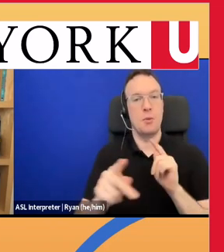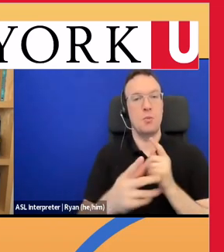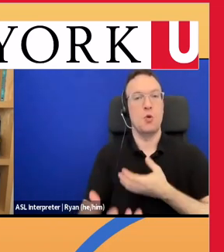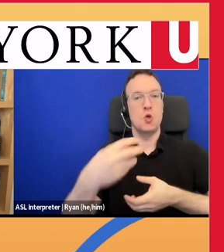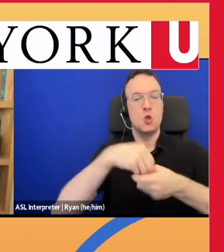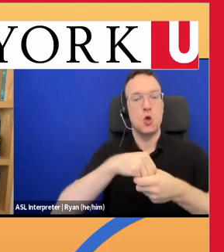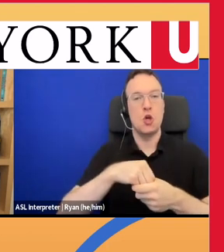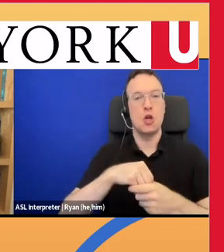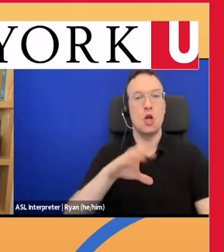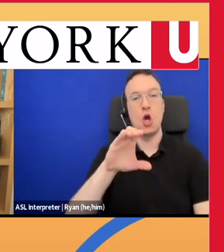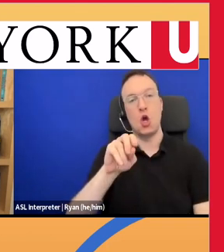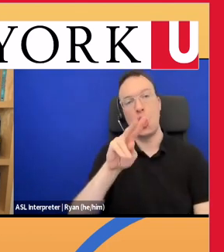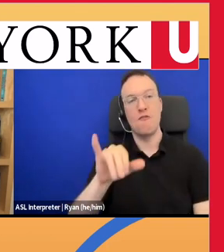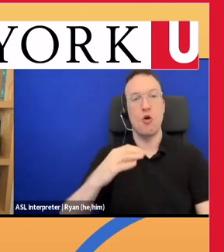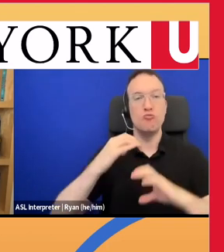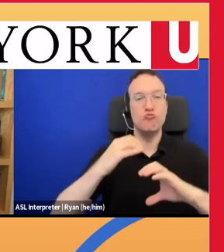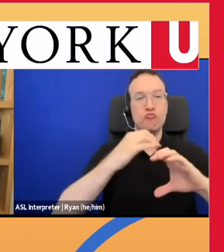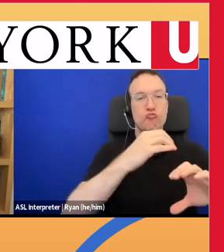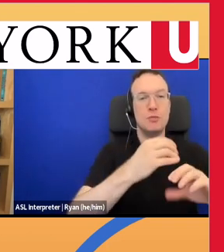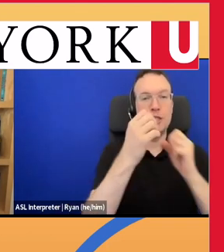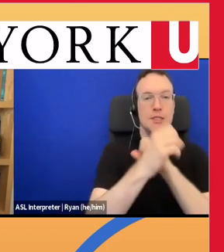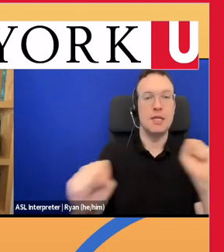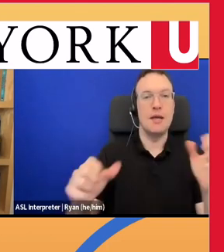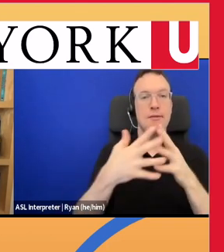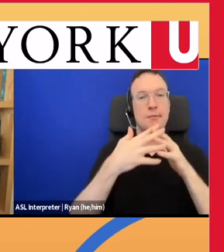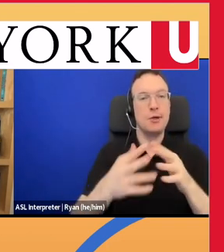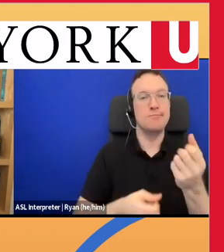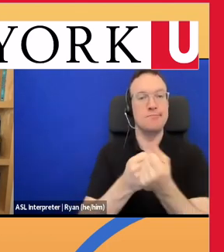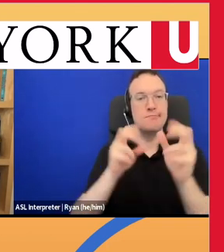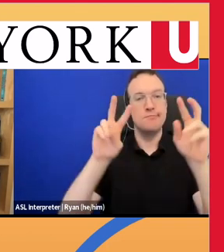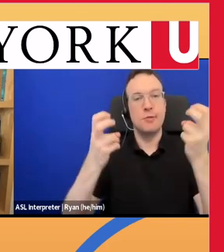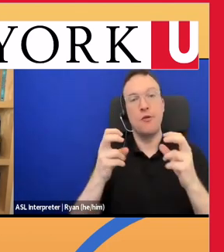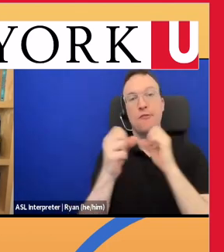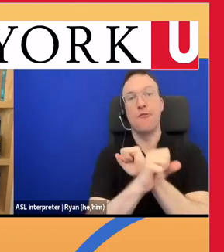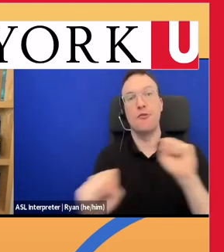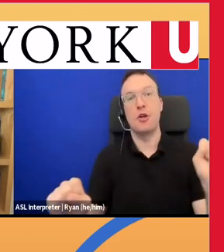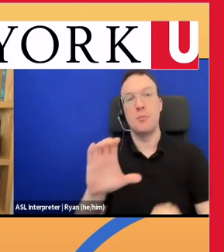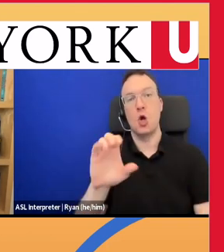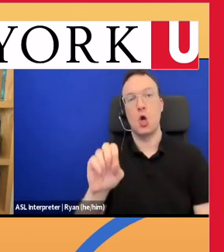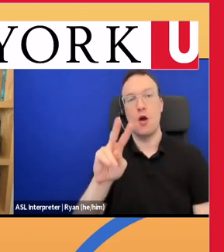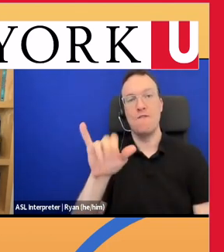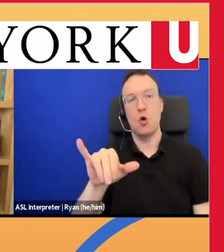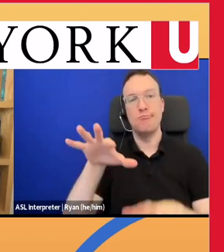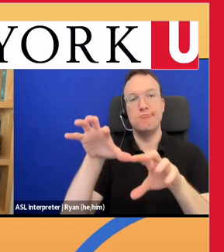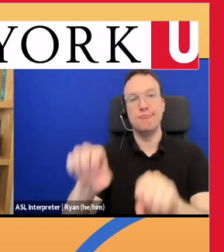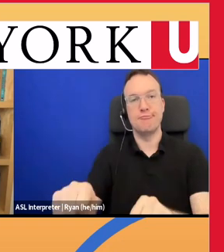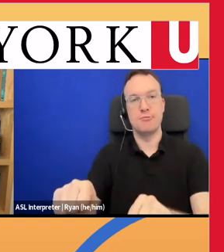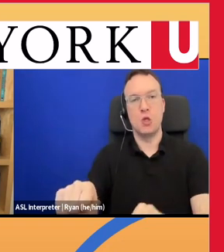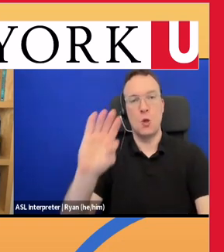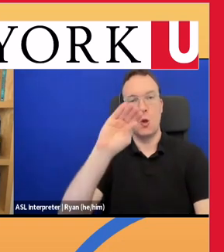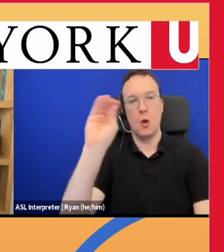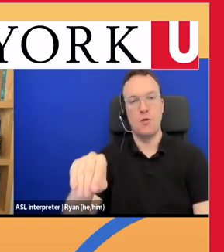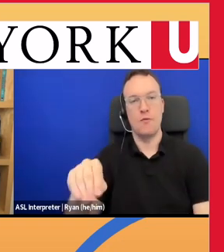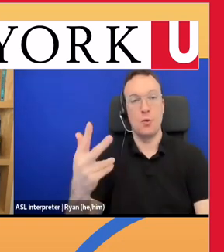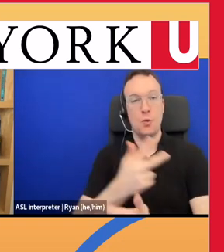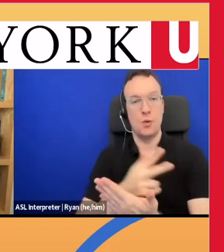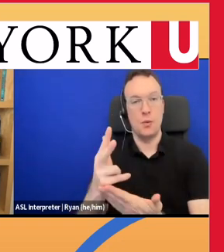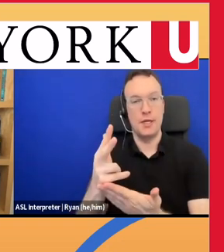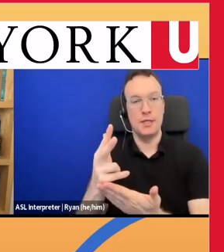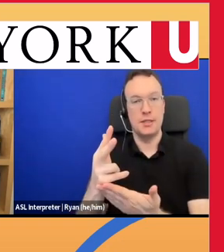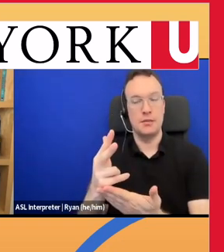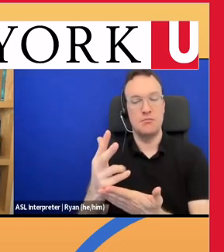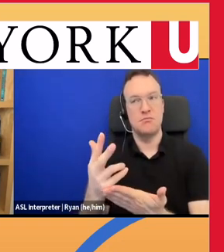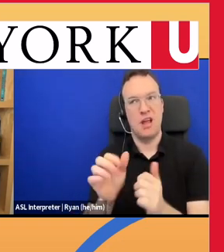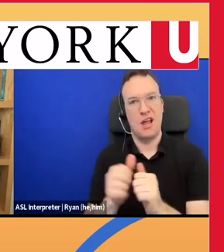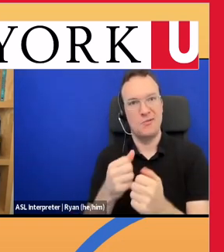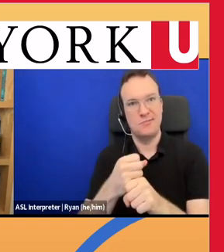save America in support of the so-called Freedom Convoy that occupied Ottawa for 3 weeks, and that, however we make sense of